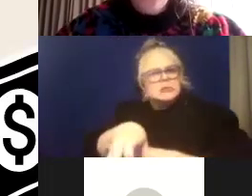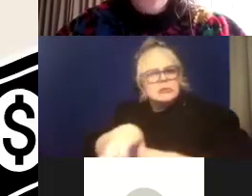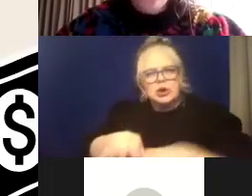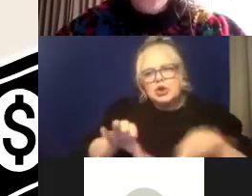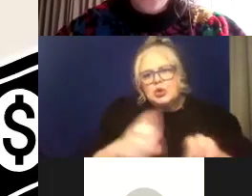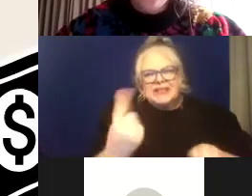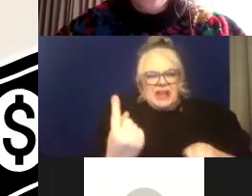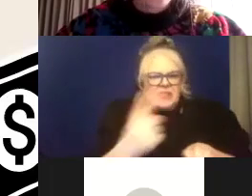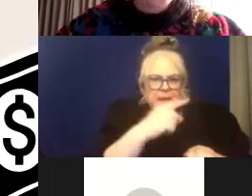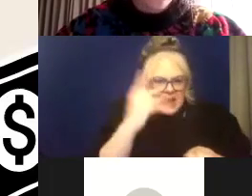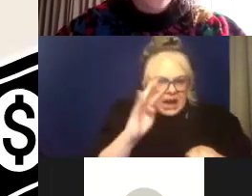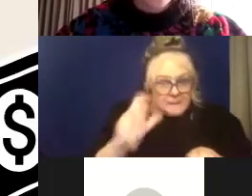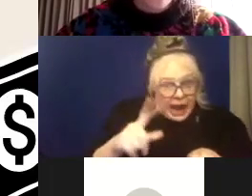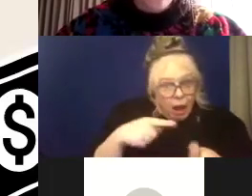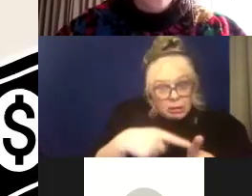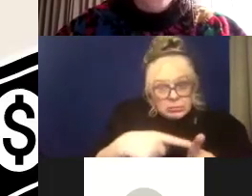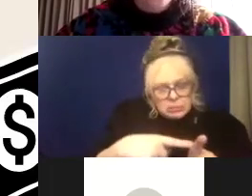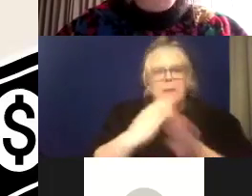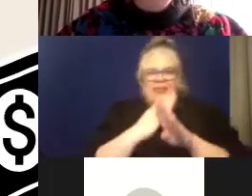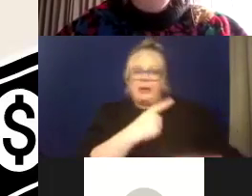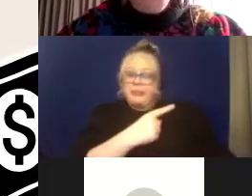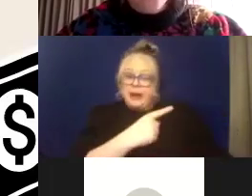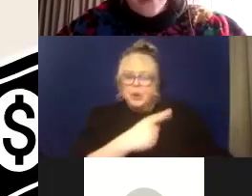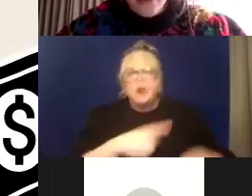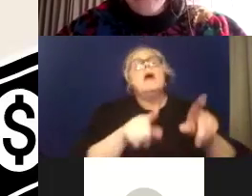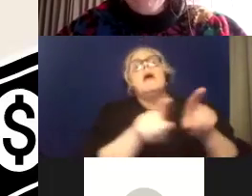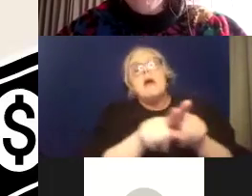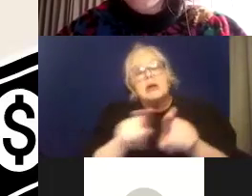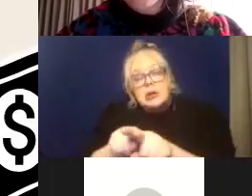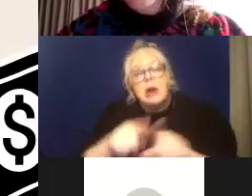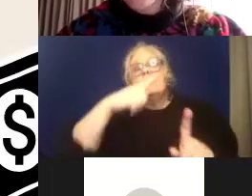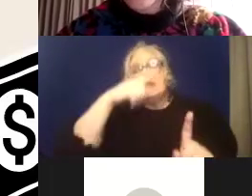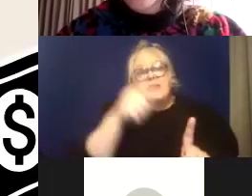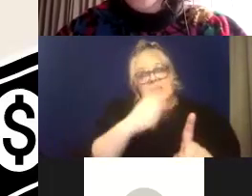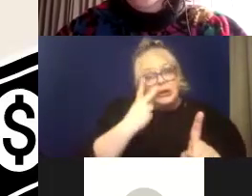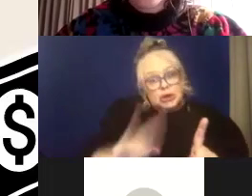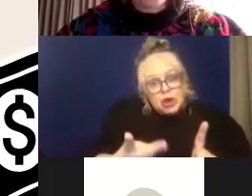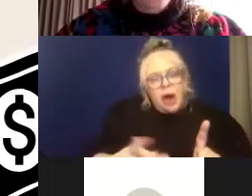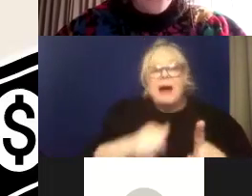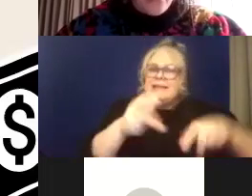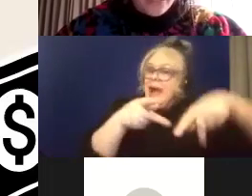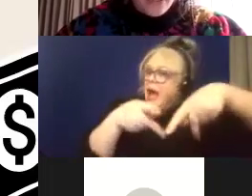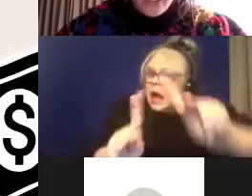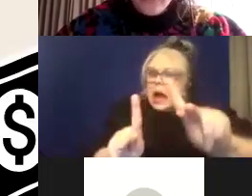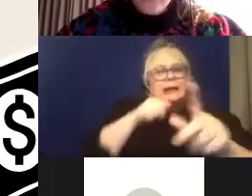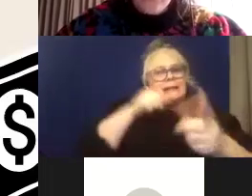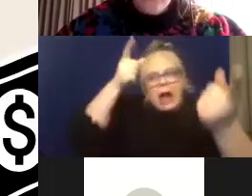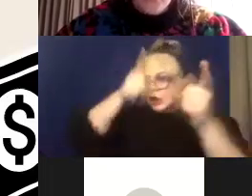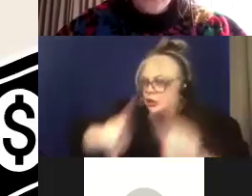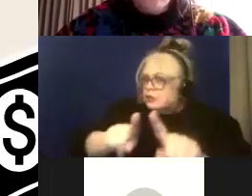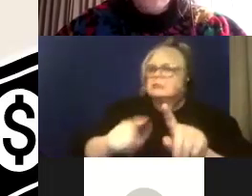saw non-consensual intimate images of you online. Report threatening